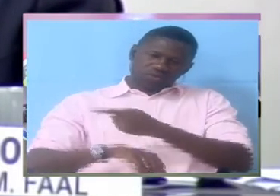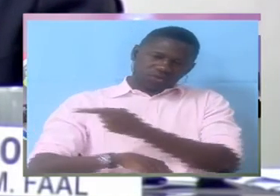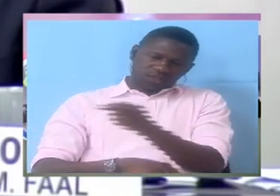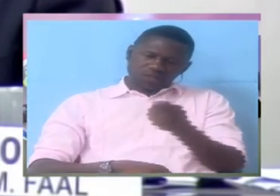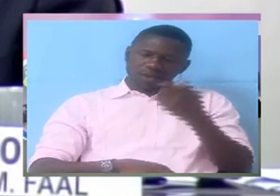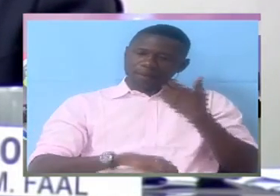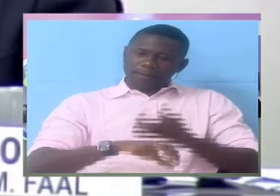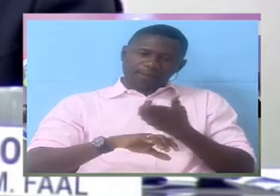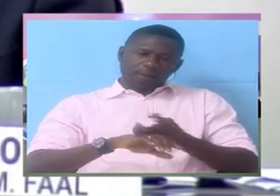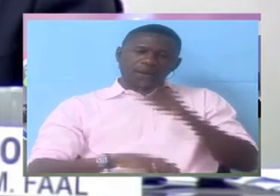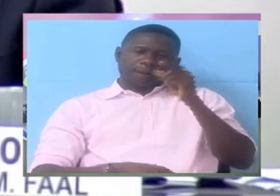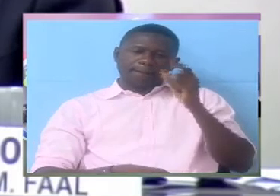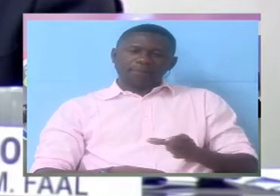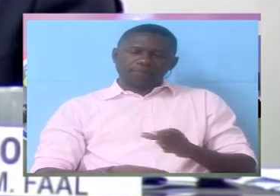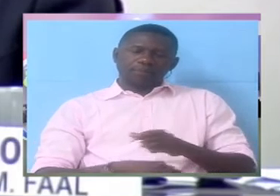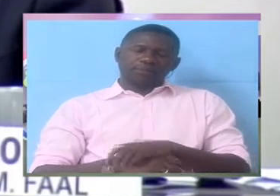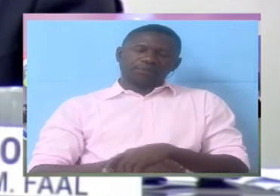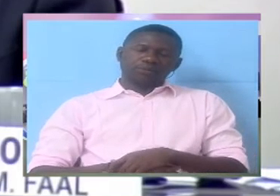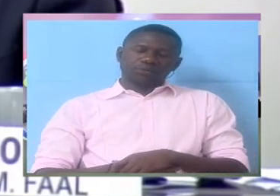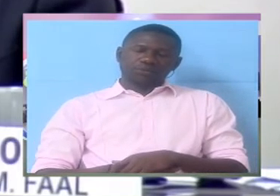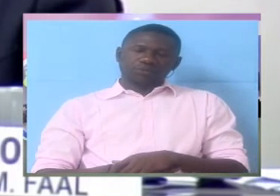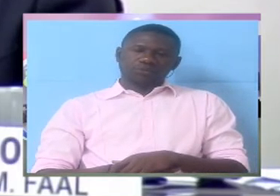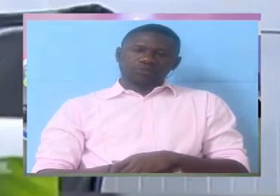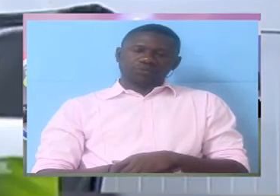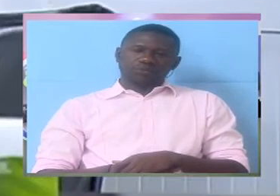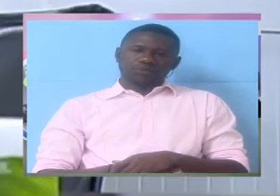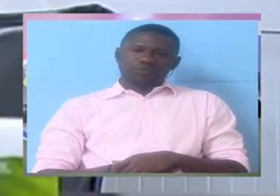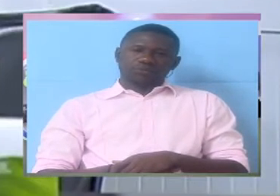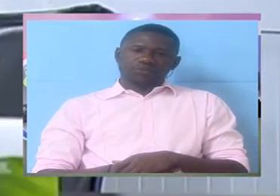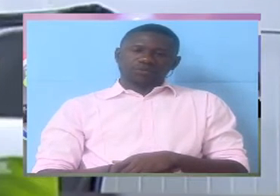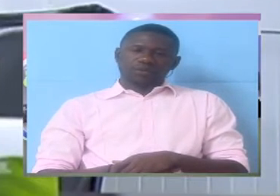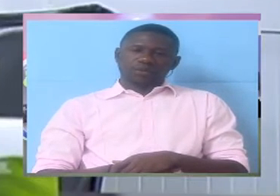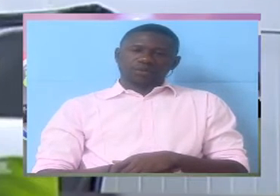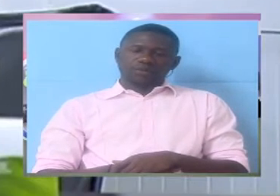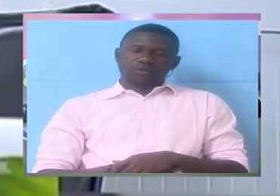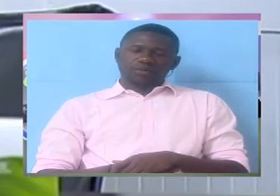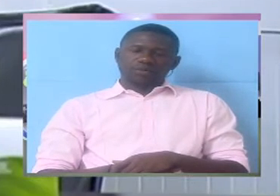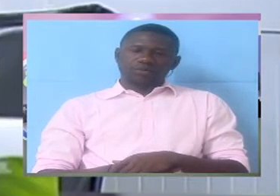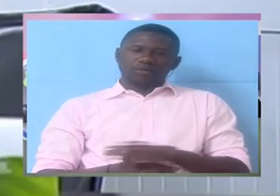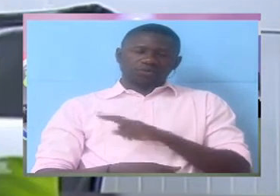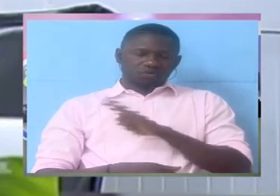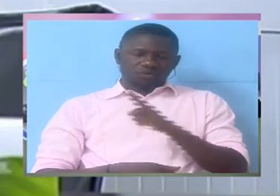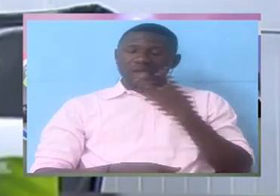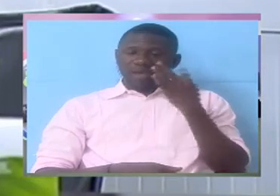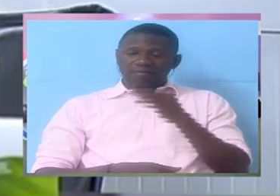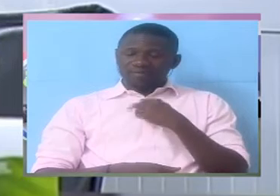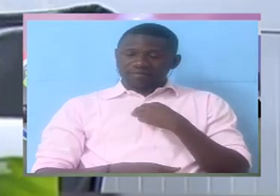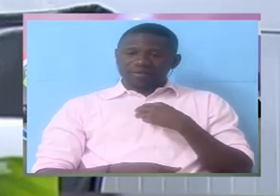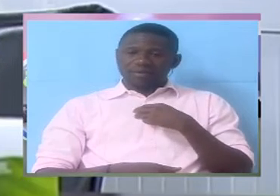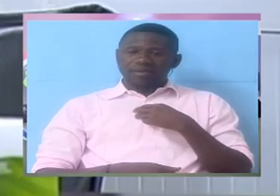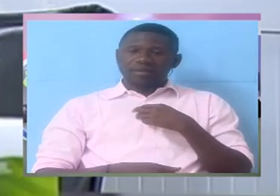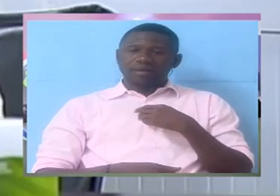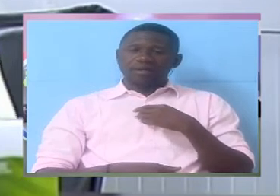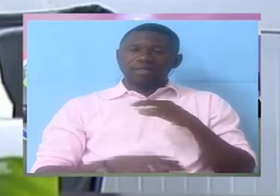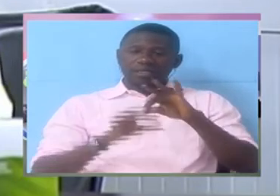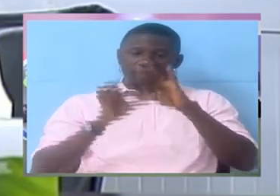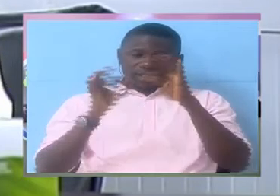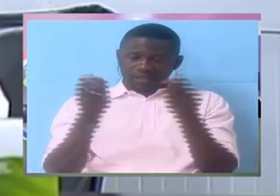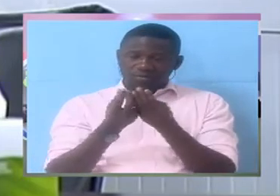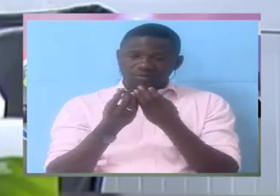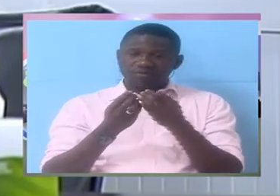tortured? No, if it is a panel of investigators, there is always a senior man.